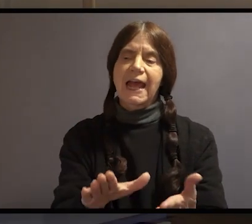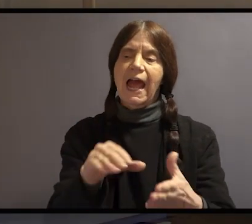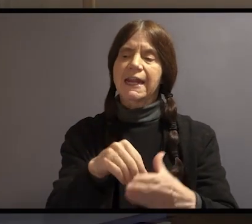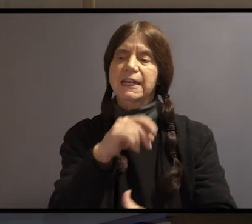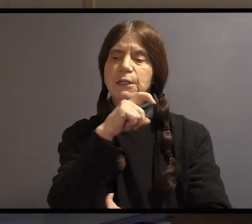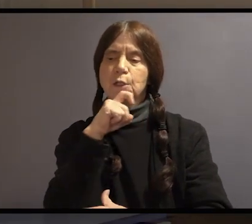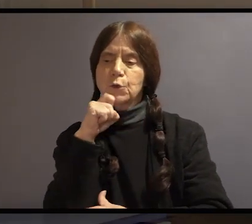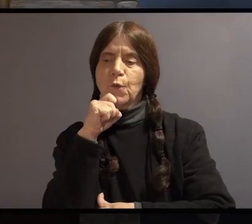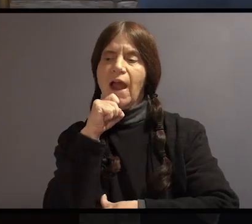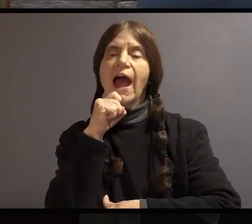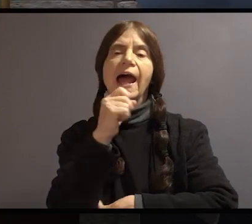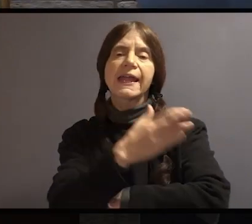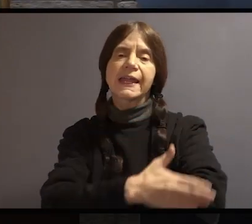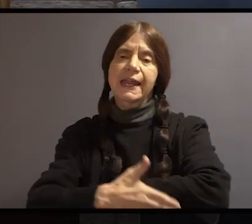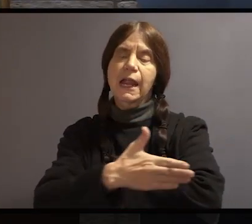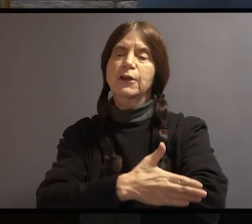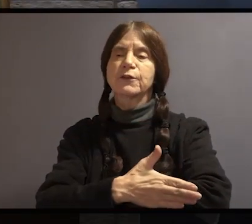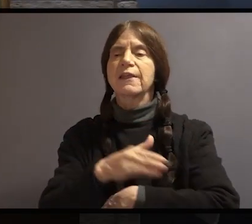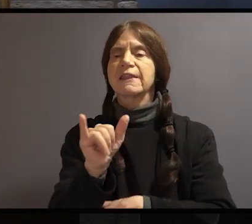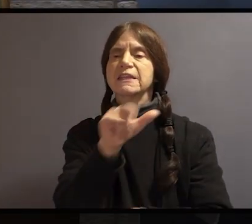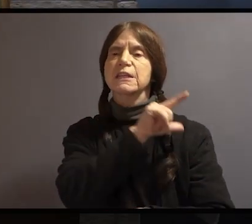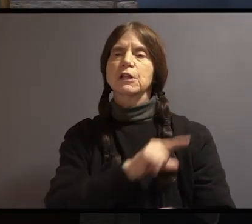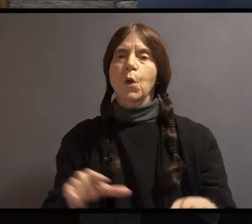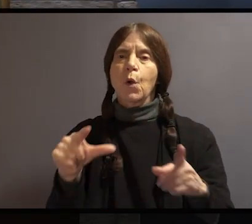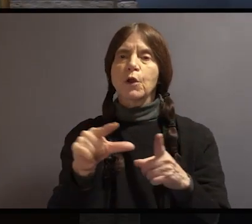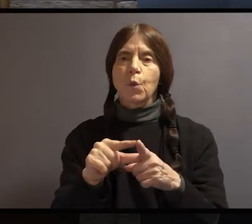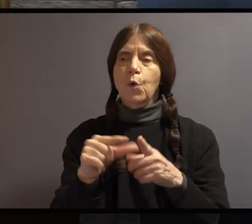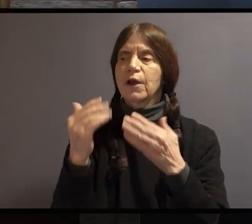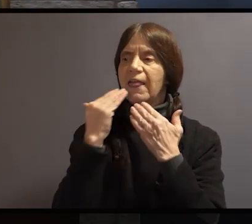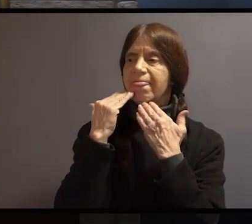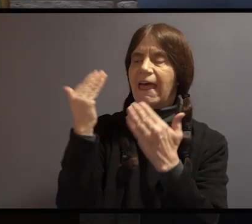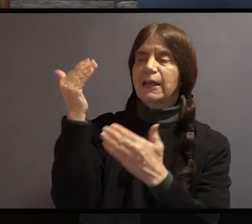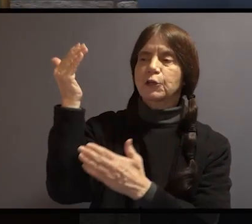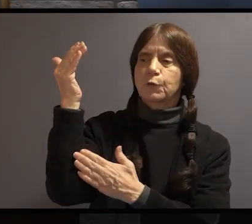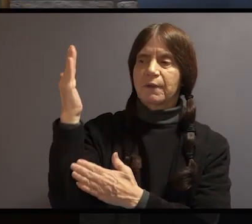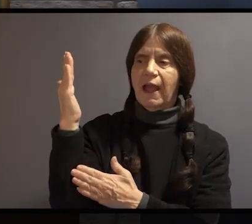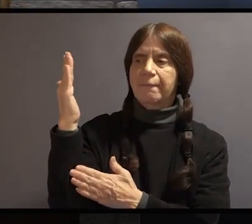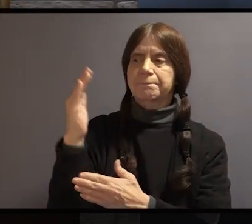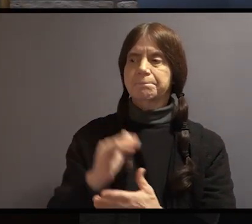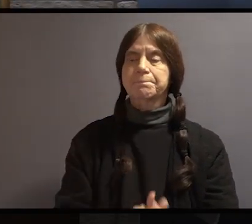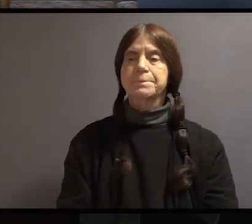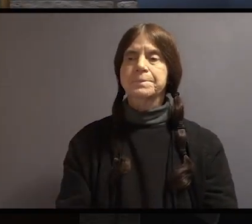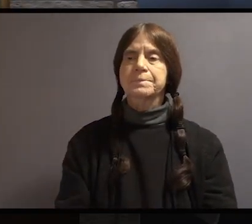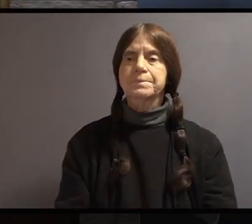wilderness. This is the word of the Lord. Thanks be to God.